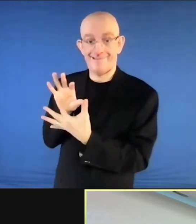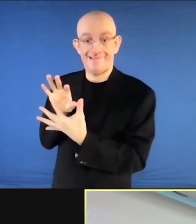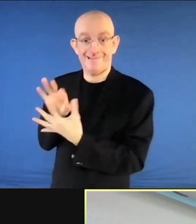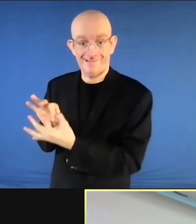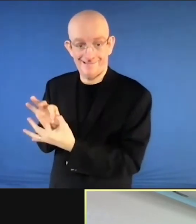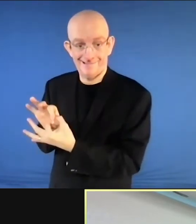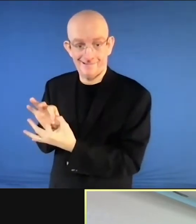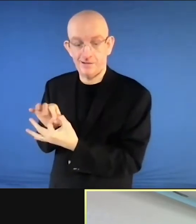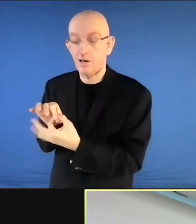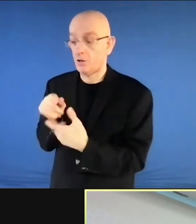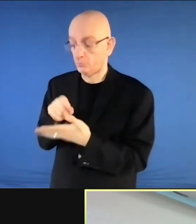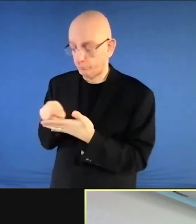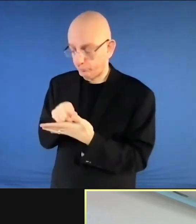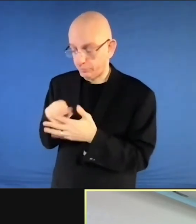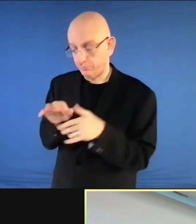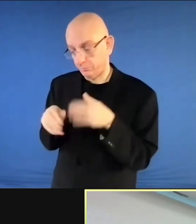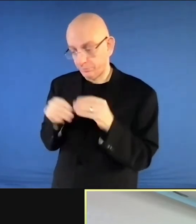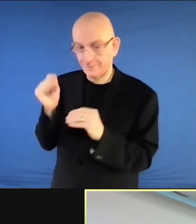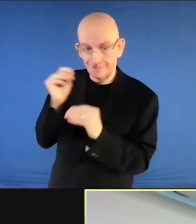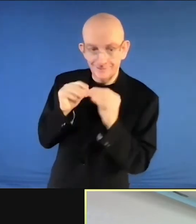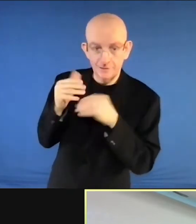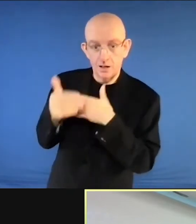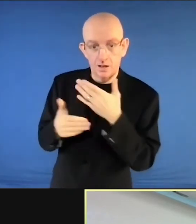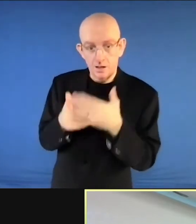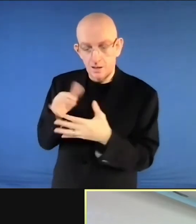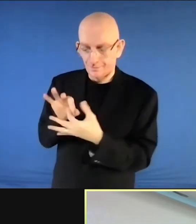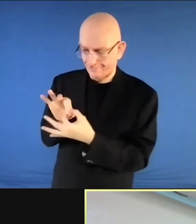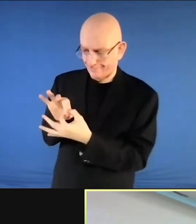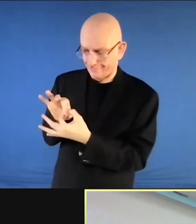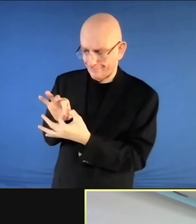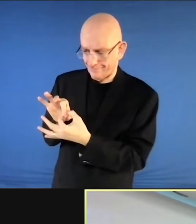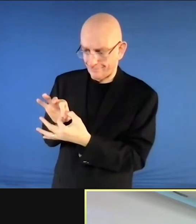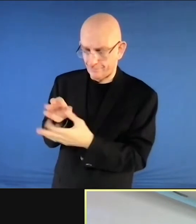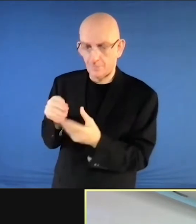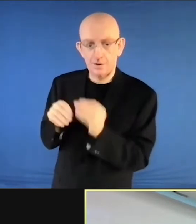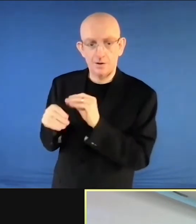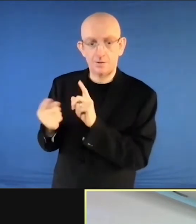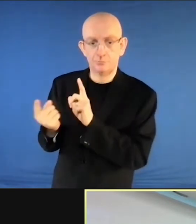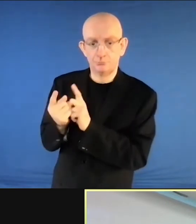doing even the fieldwork together until the